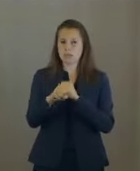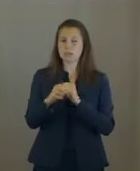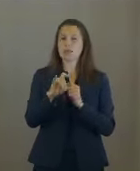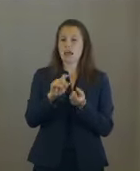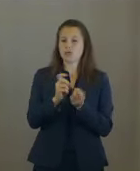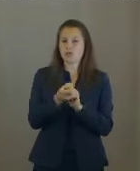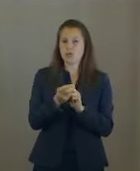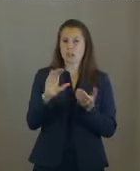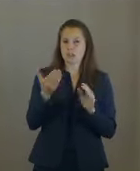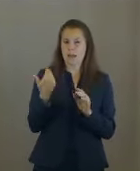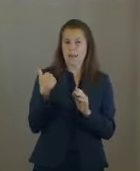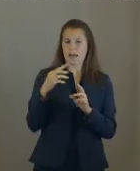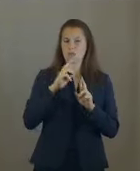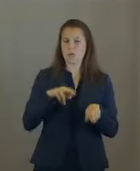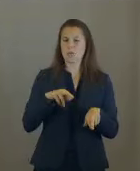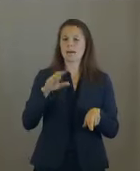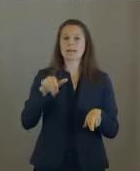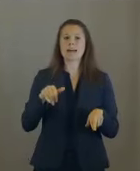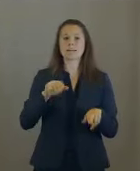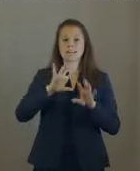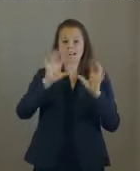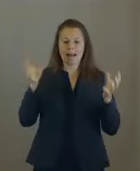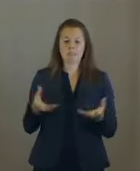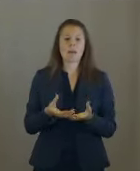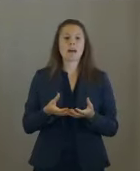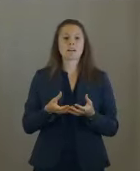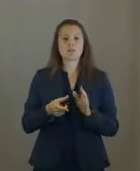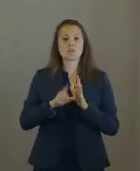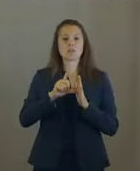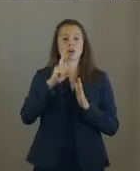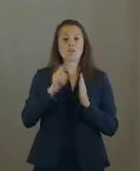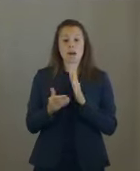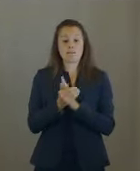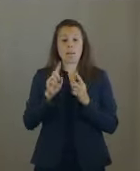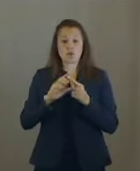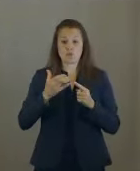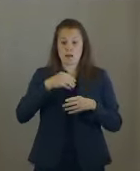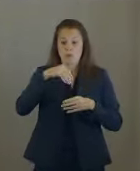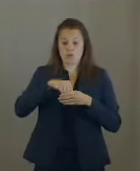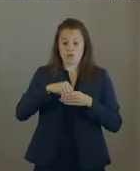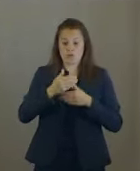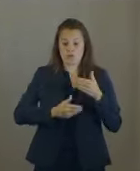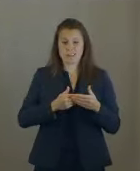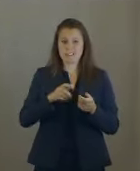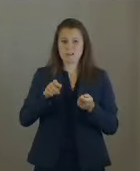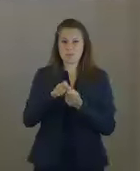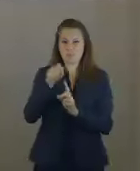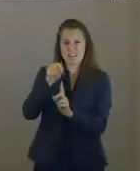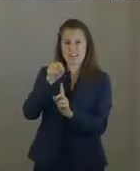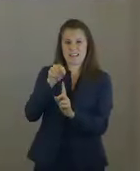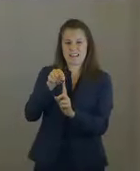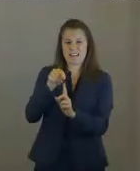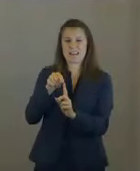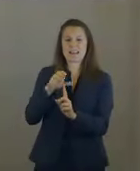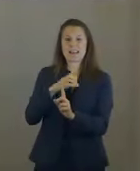last report, and that relates to the comprehensive review of an amendment to our internal processes, specifically our amendments to